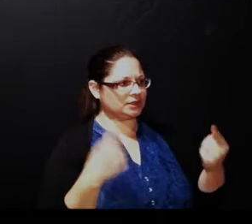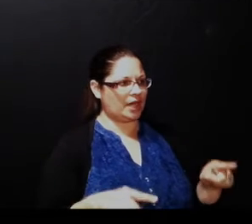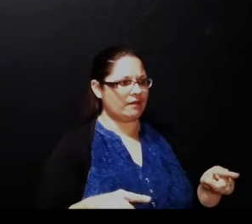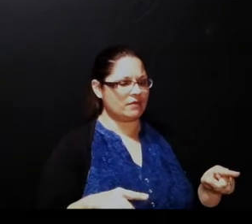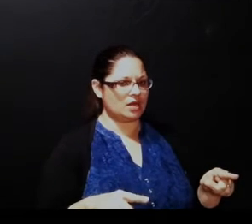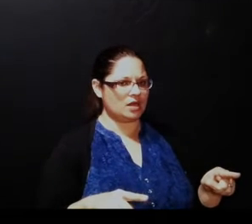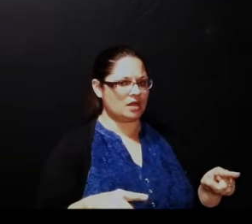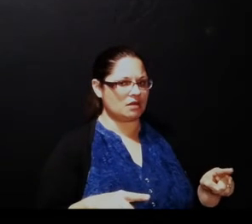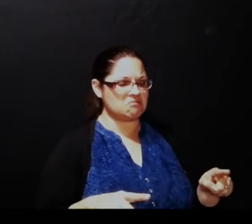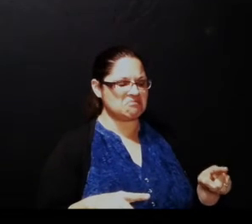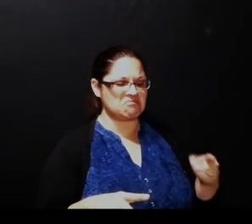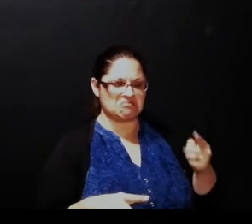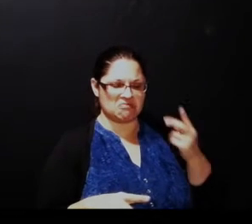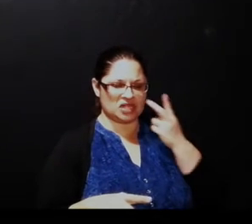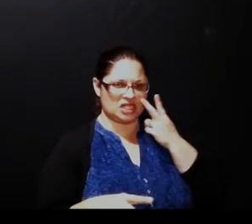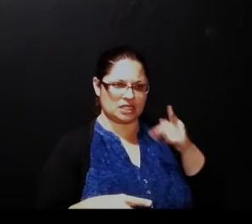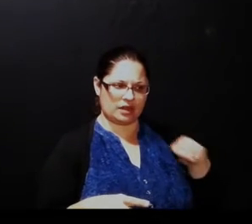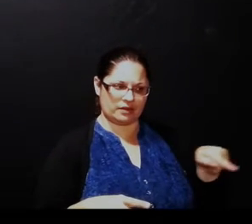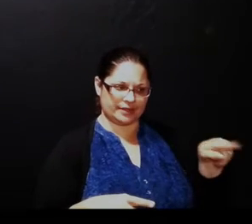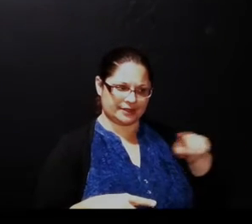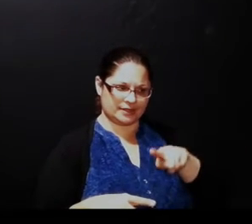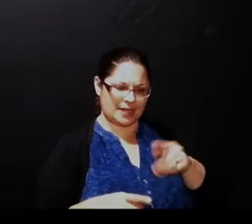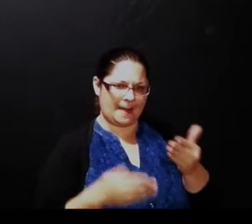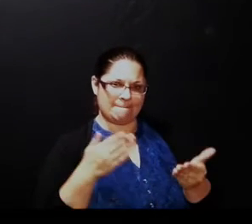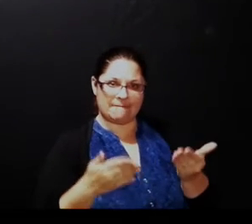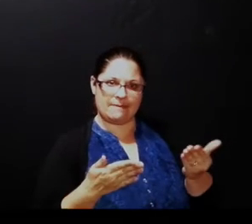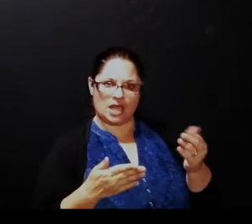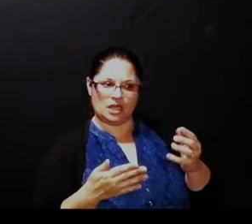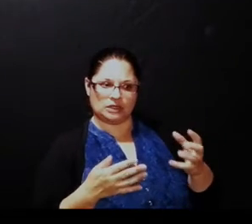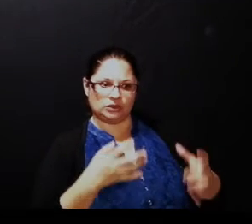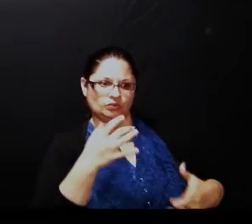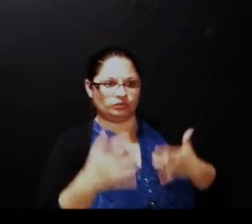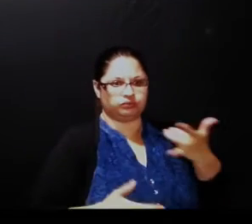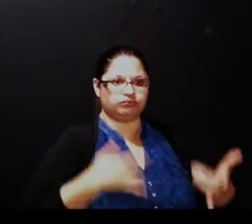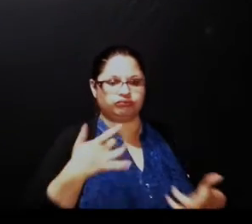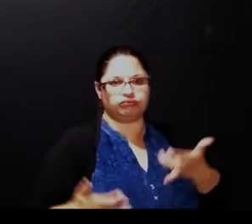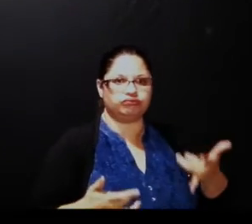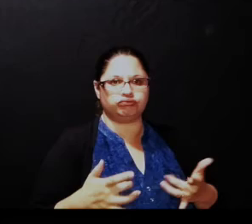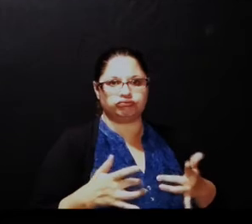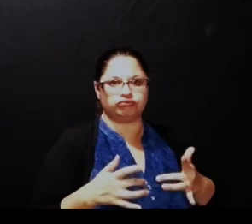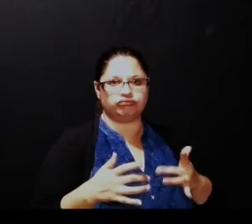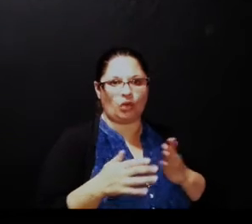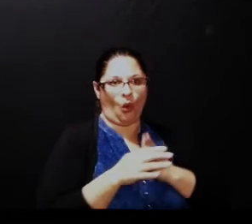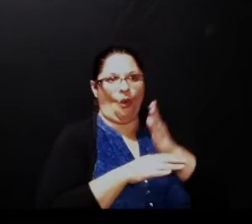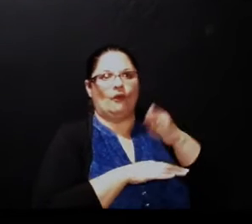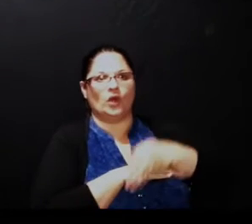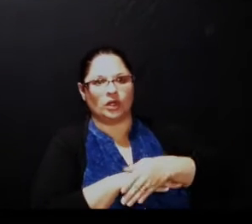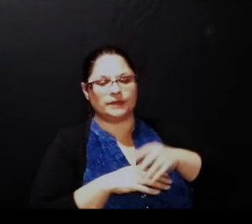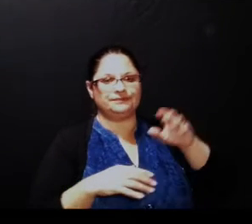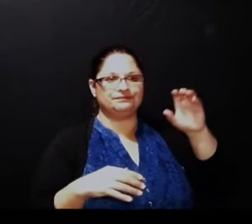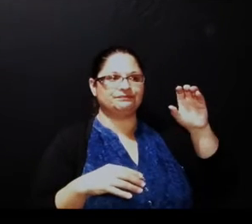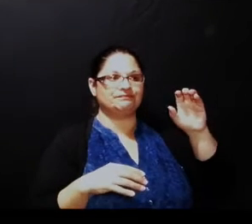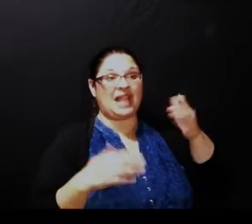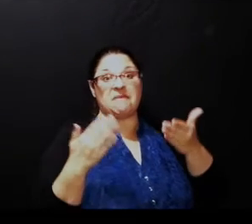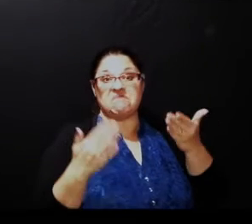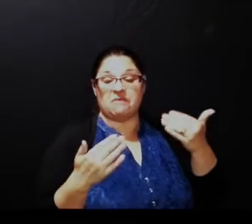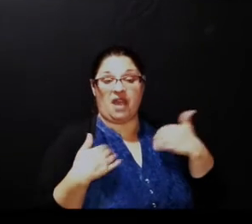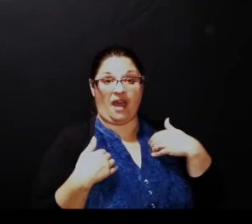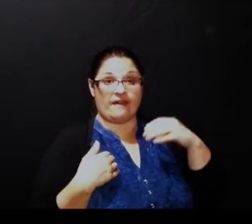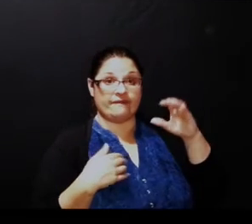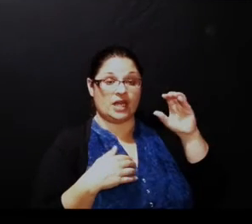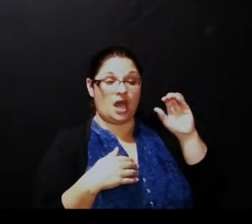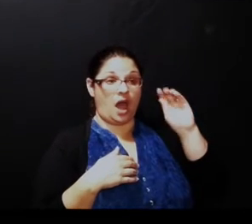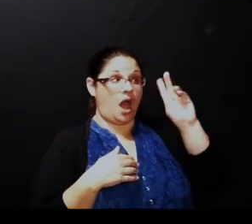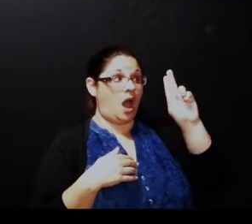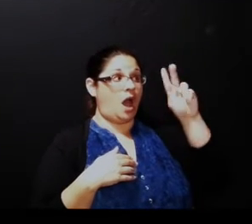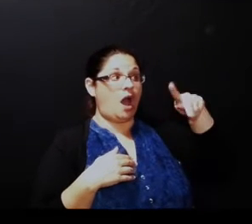was watching Jesus coming into Jerusalem. The religious leaders, those who hated Jesus because he pointed them out as fakes and phony teachers,